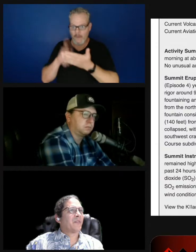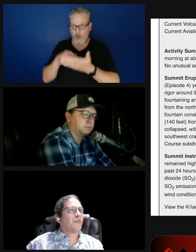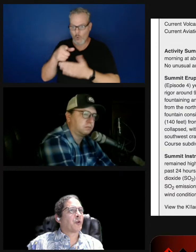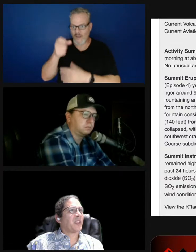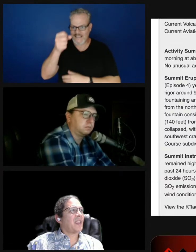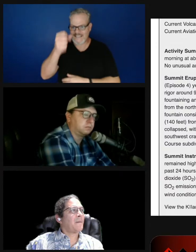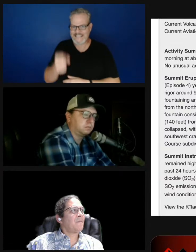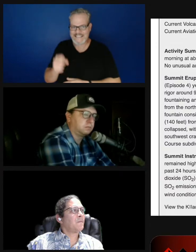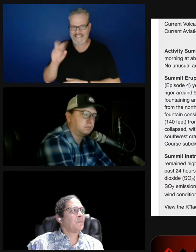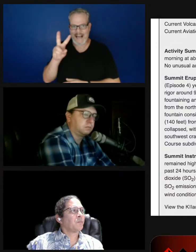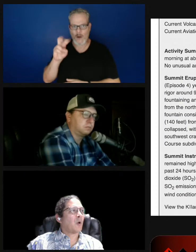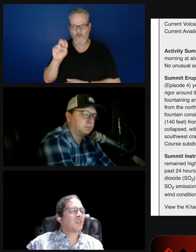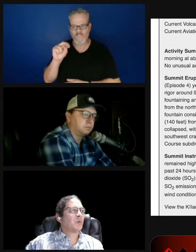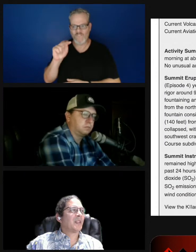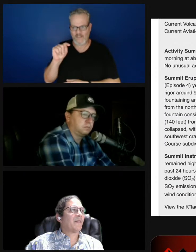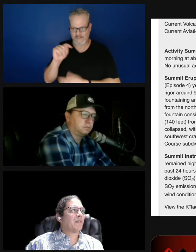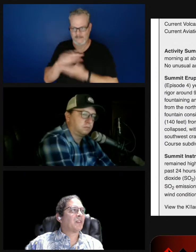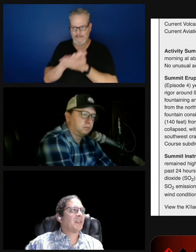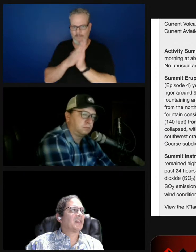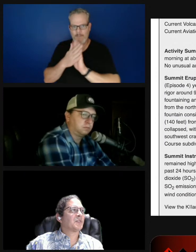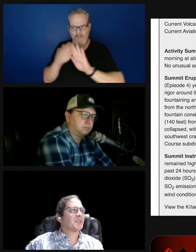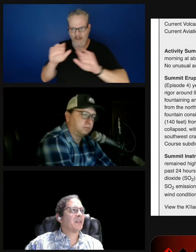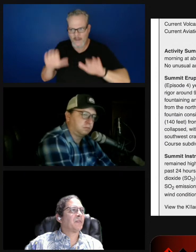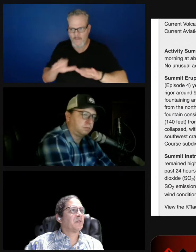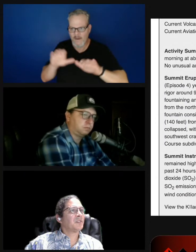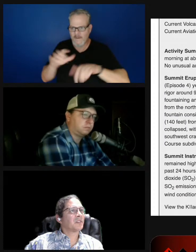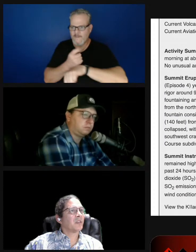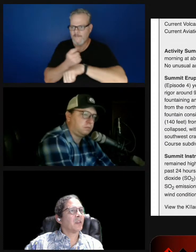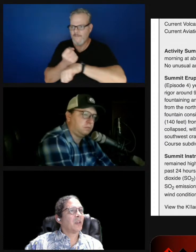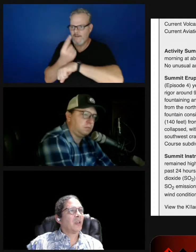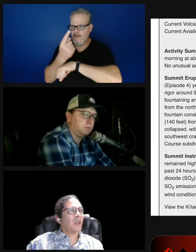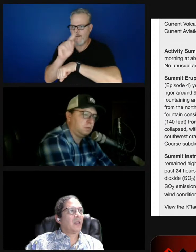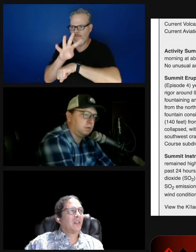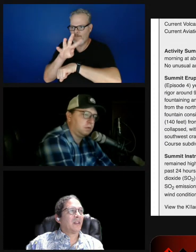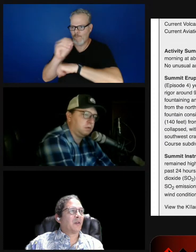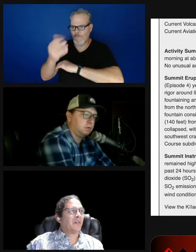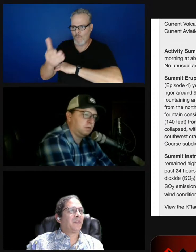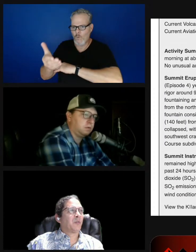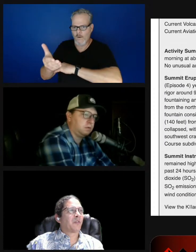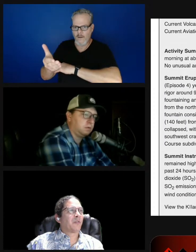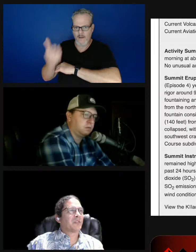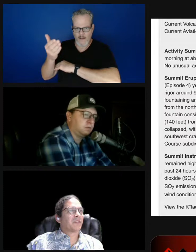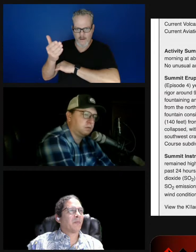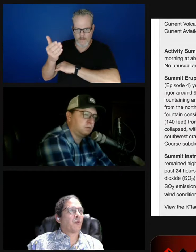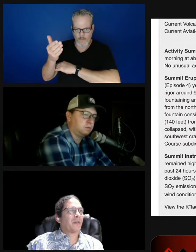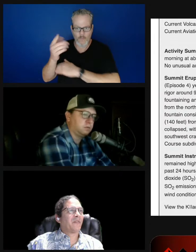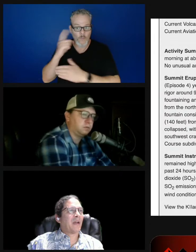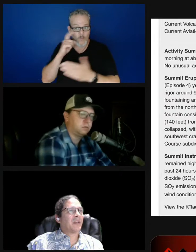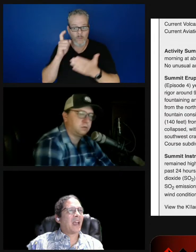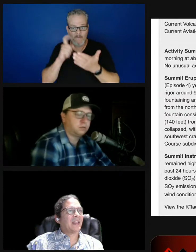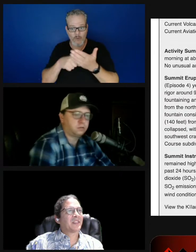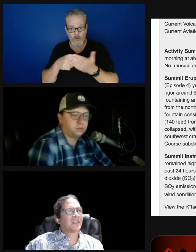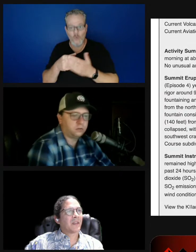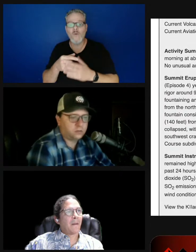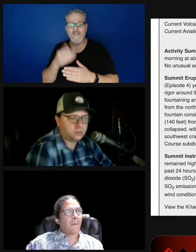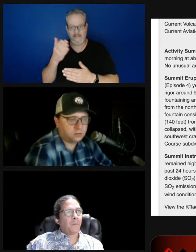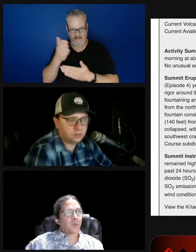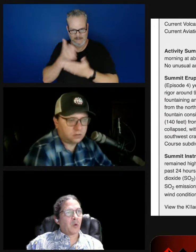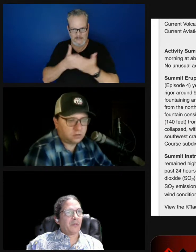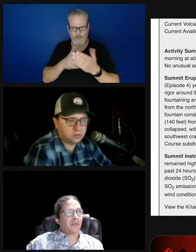around 11:40 a.m., also with lava fountaining and associated flows. They noted field crews reported fountain